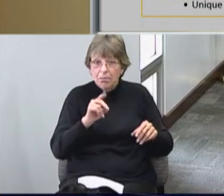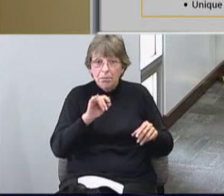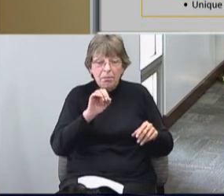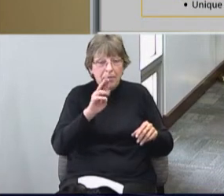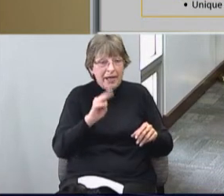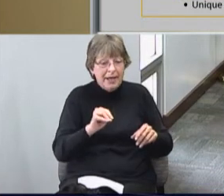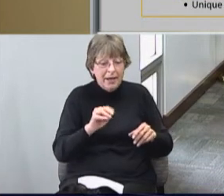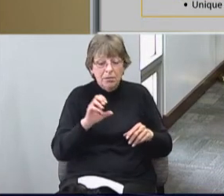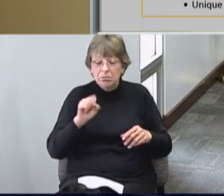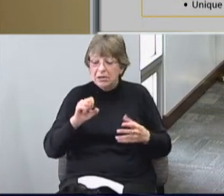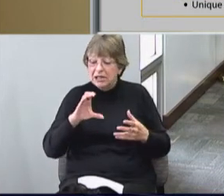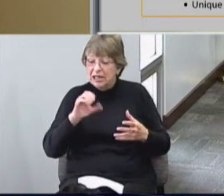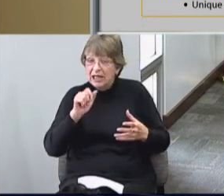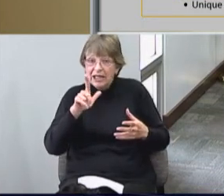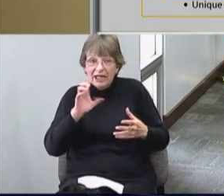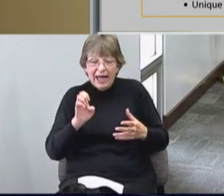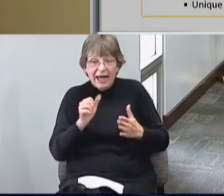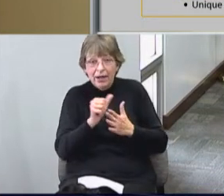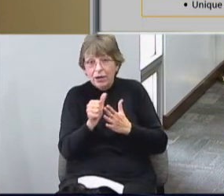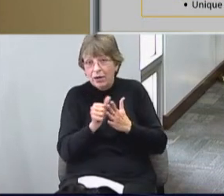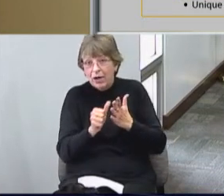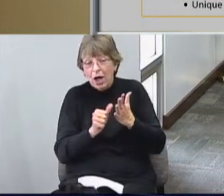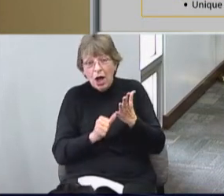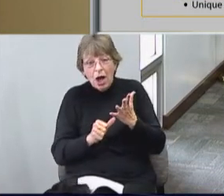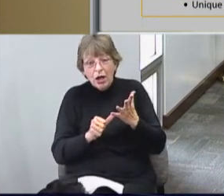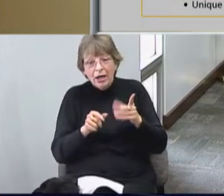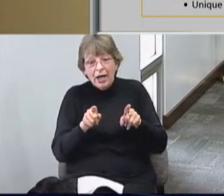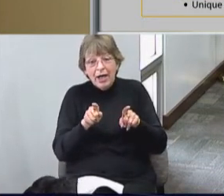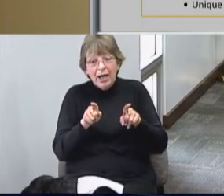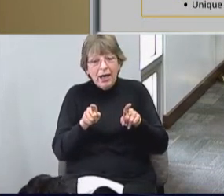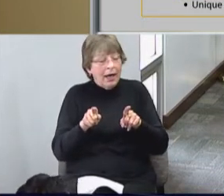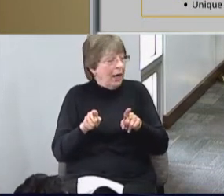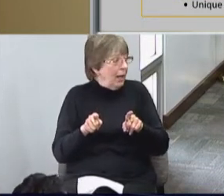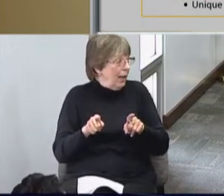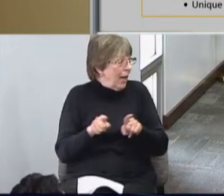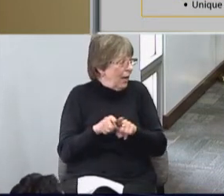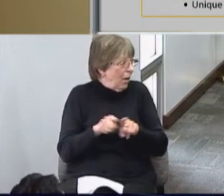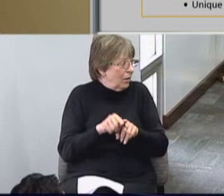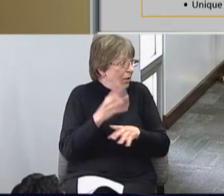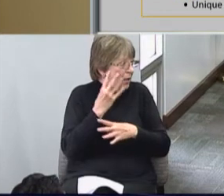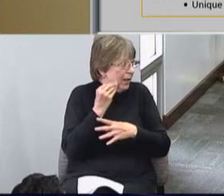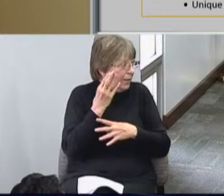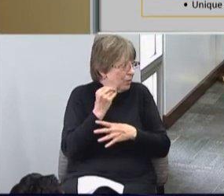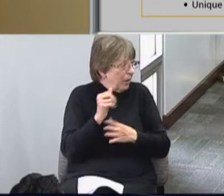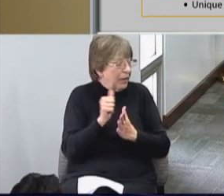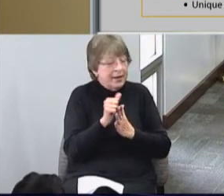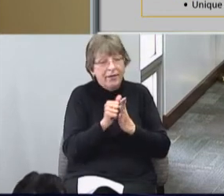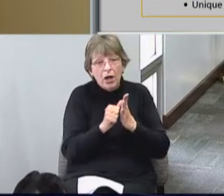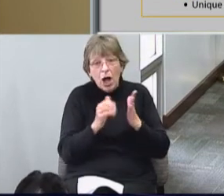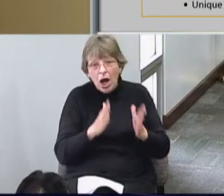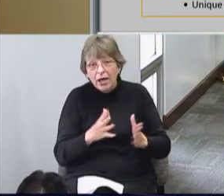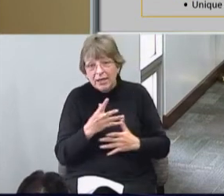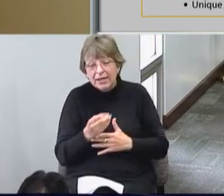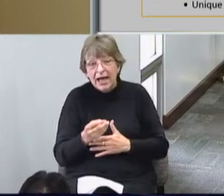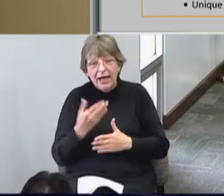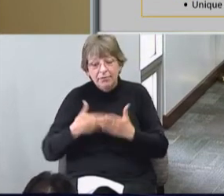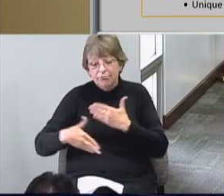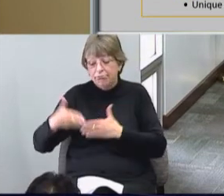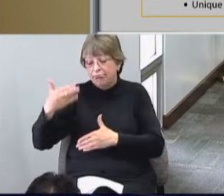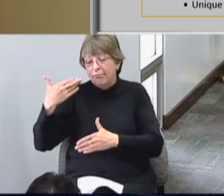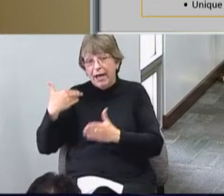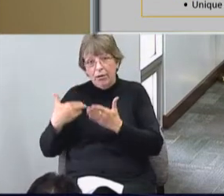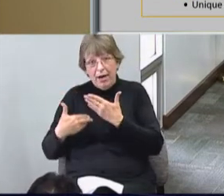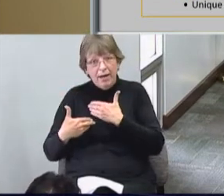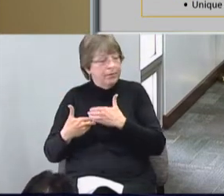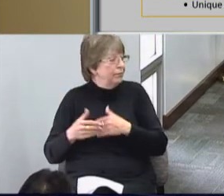of the art, and also of the artist's experience or heritage. feasibility, can